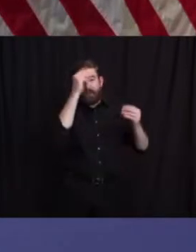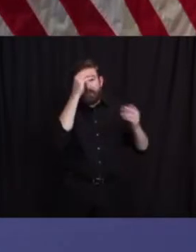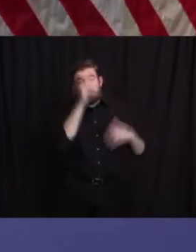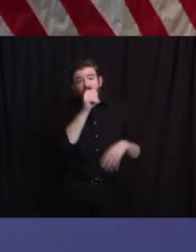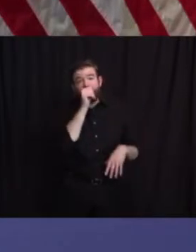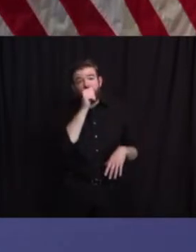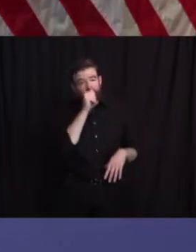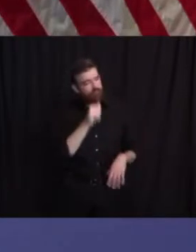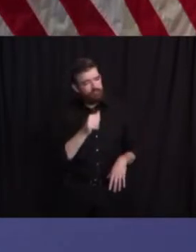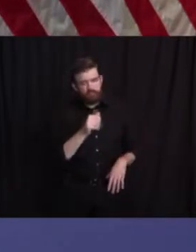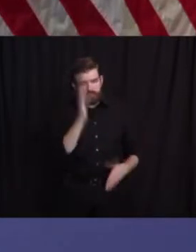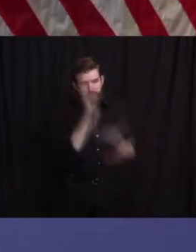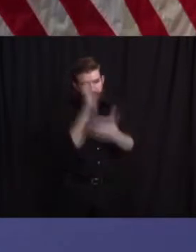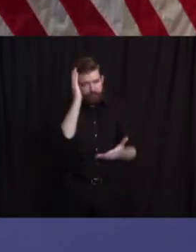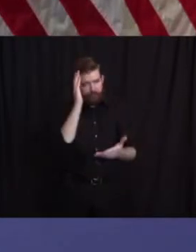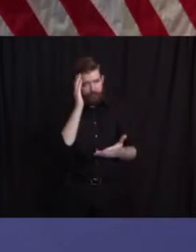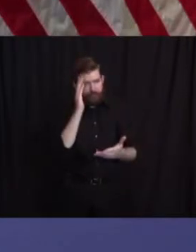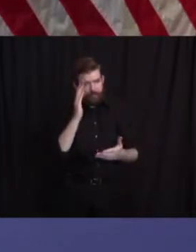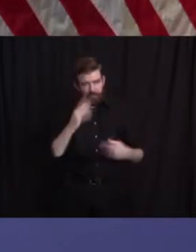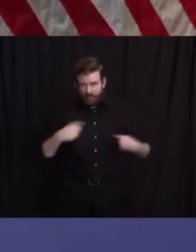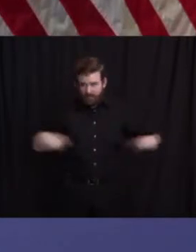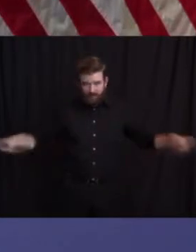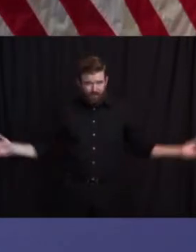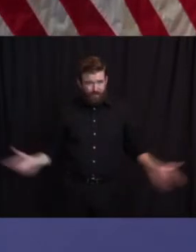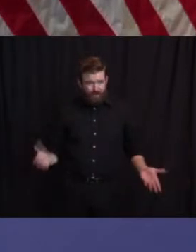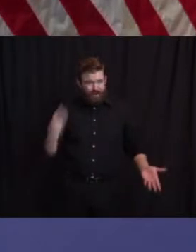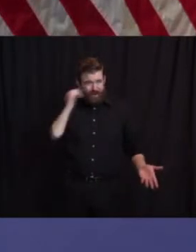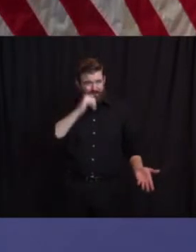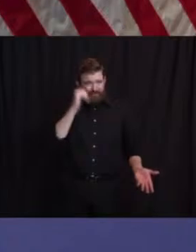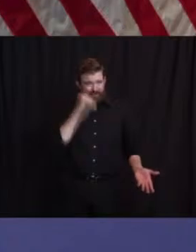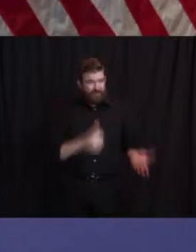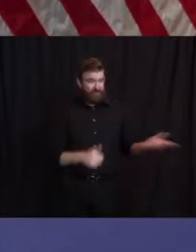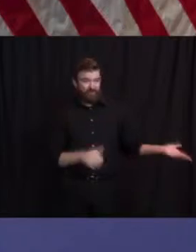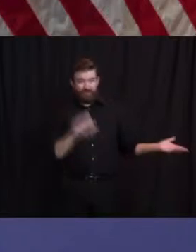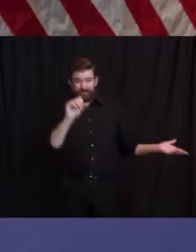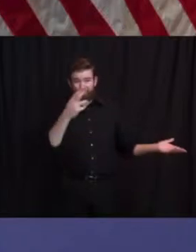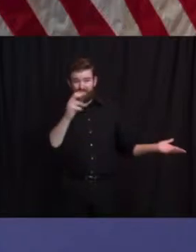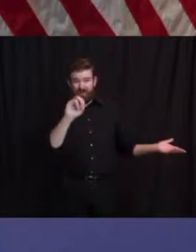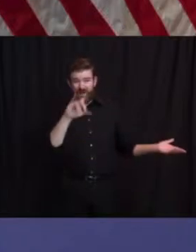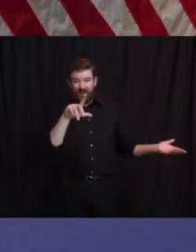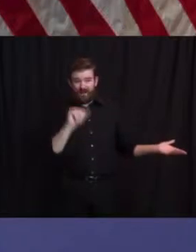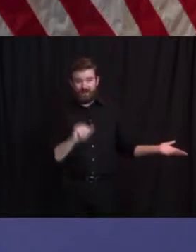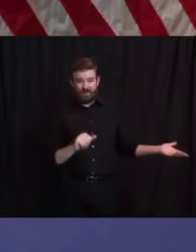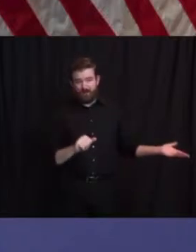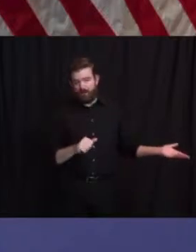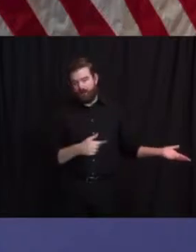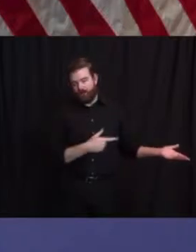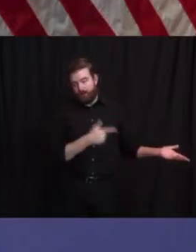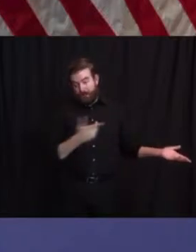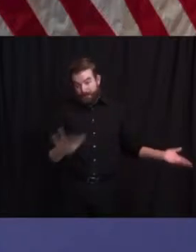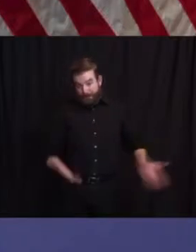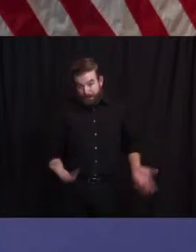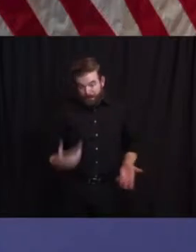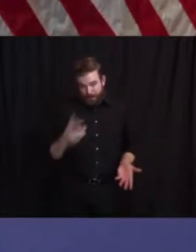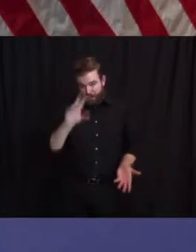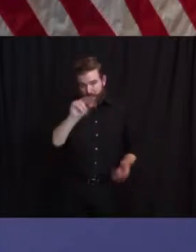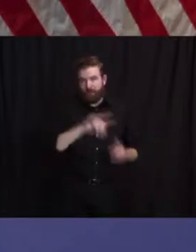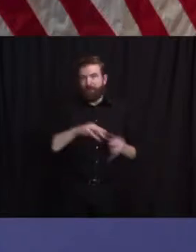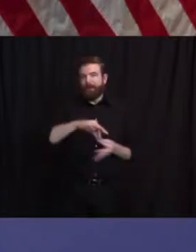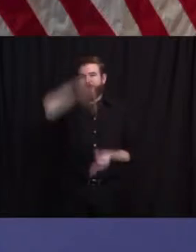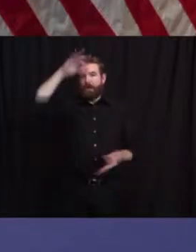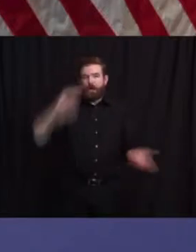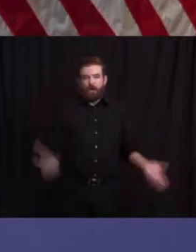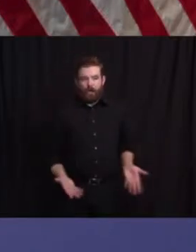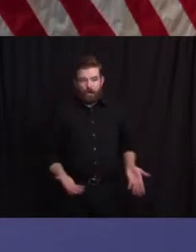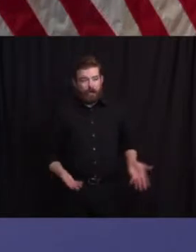every day. Sheila, who's with us in spirit, Christine, all of us, we're going through stuff that we've never gone through before as a